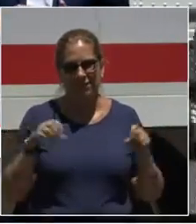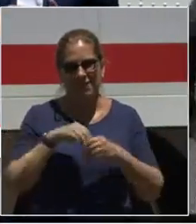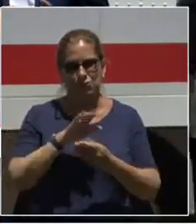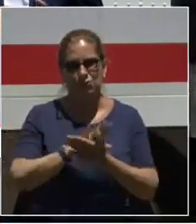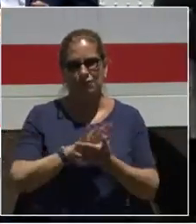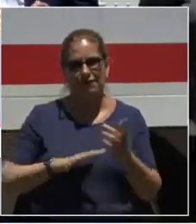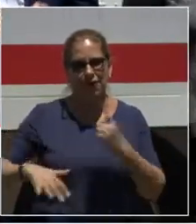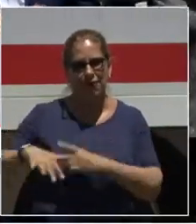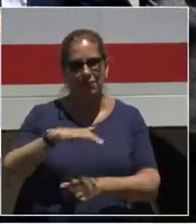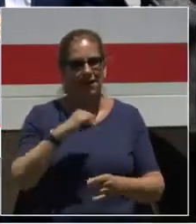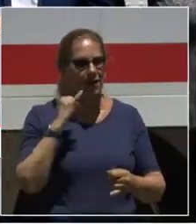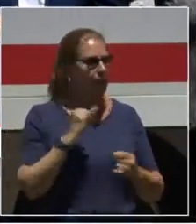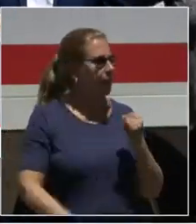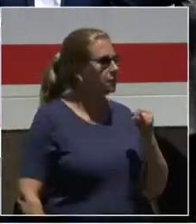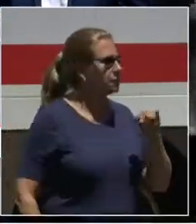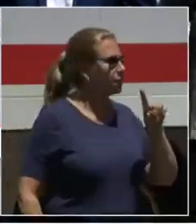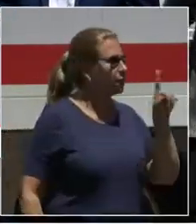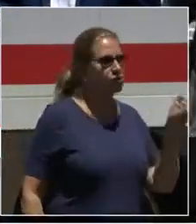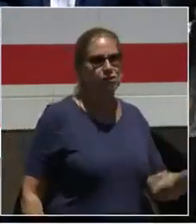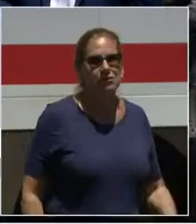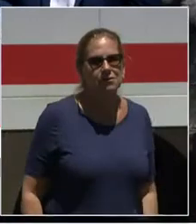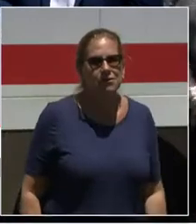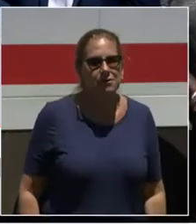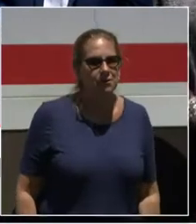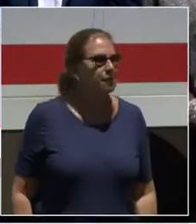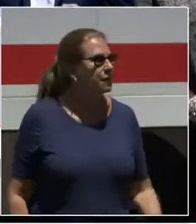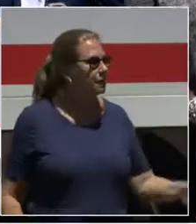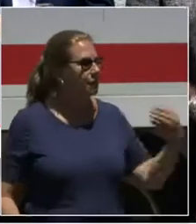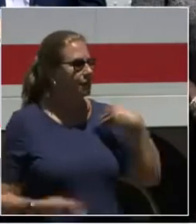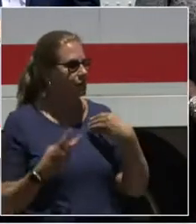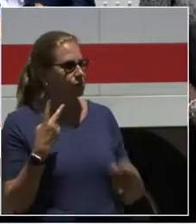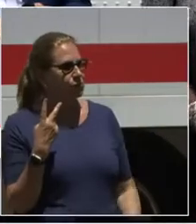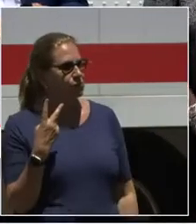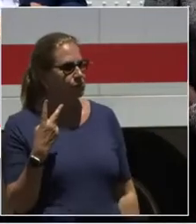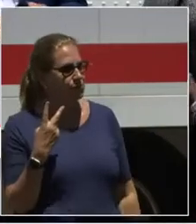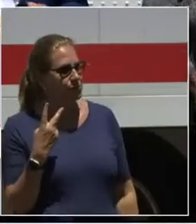Okay, last question. Last two questions. Yes.